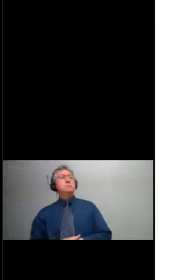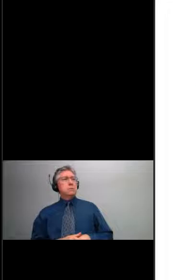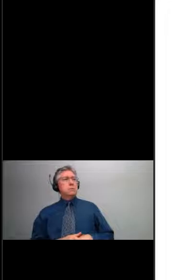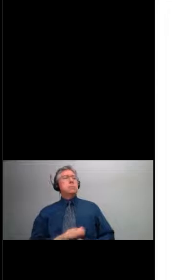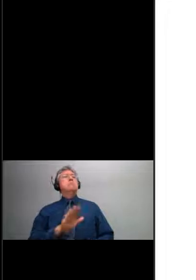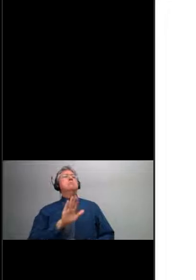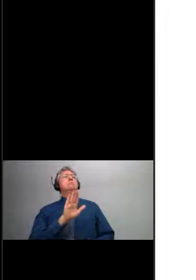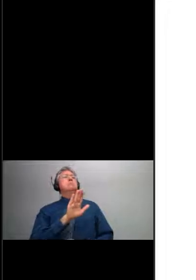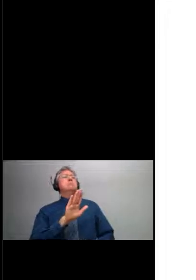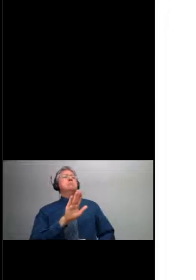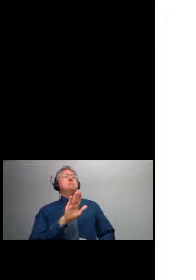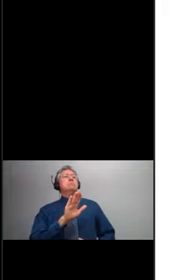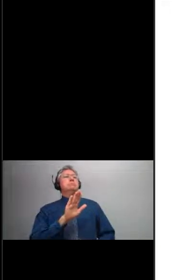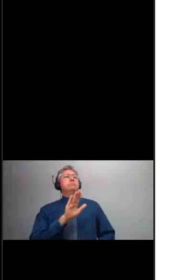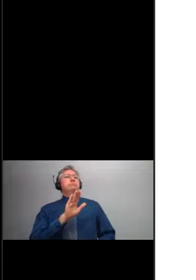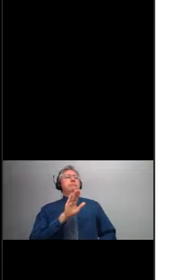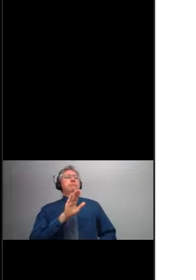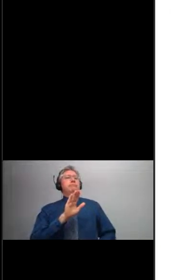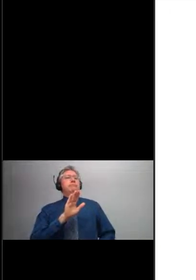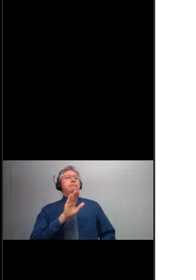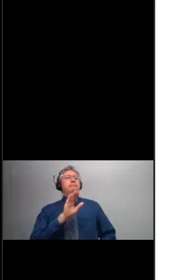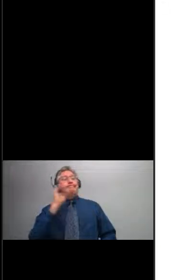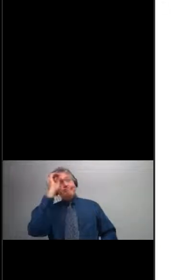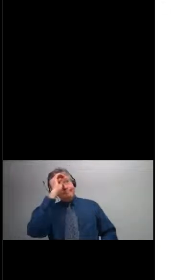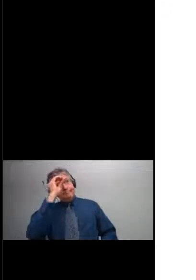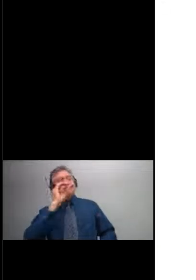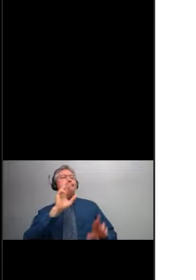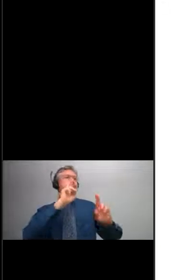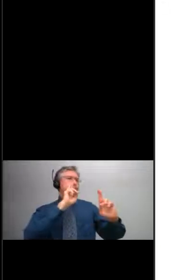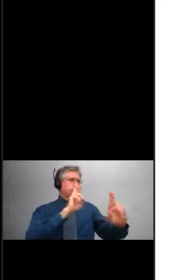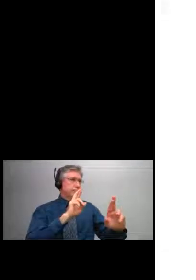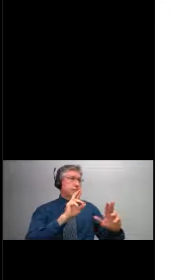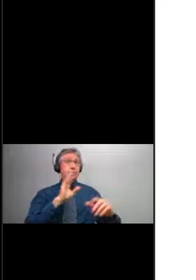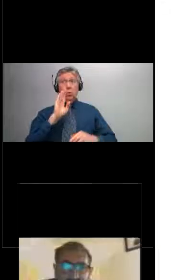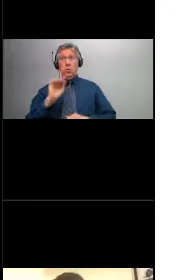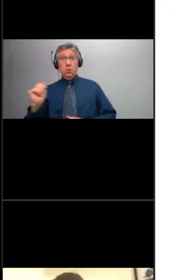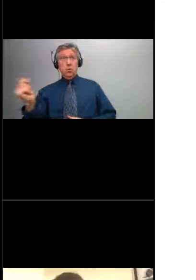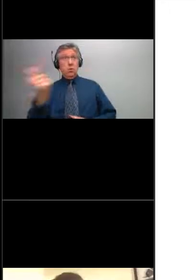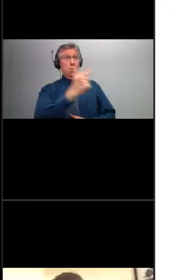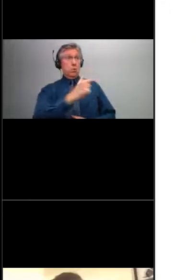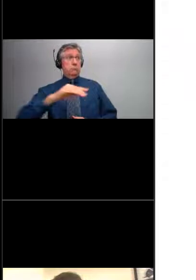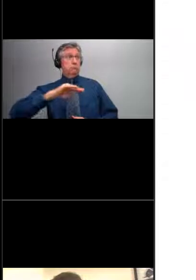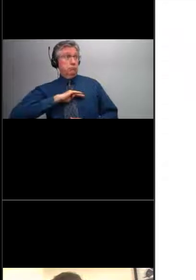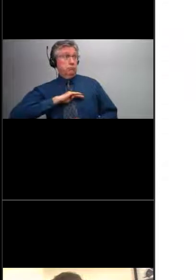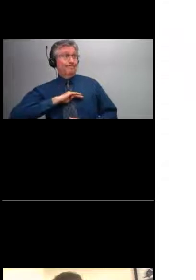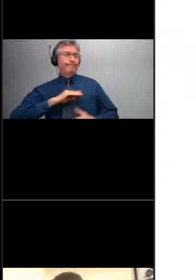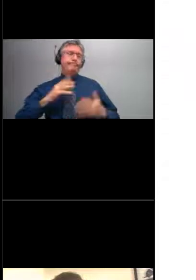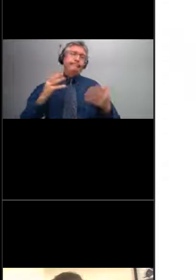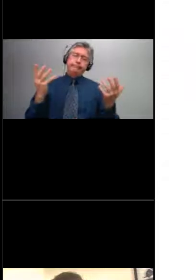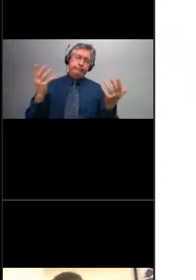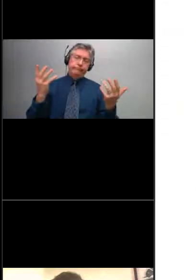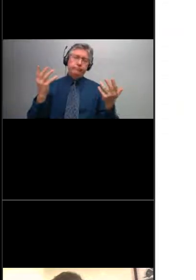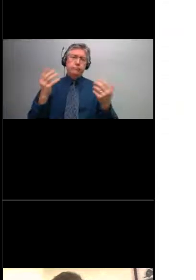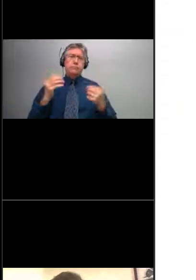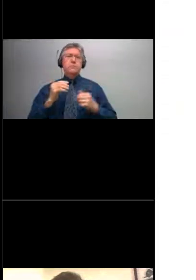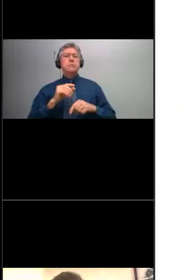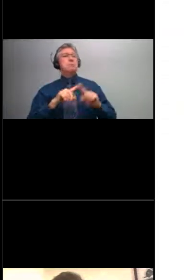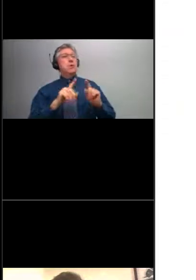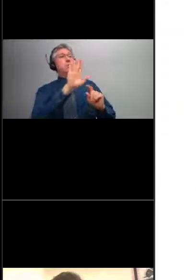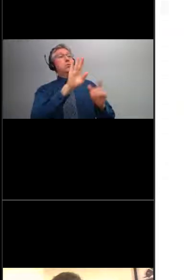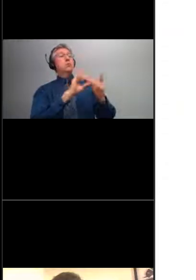acknowledge that we're not going to satisfy everybody's desires, but your comment has been received